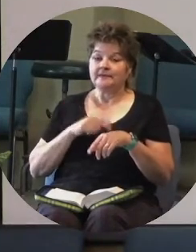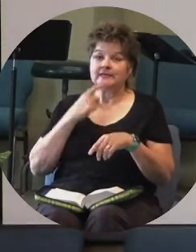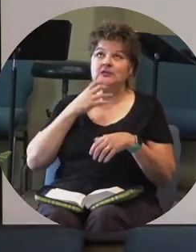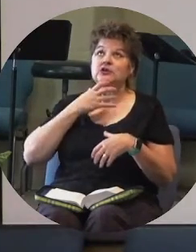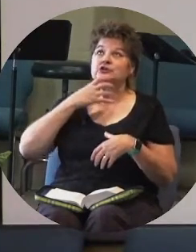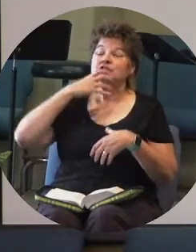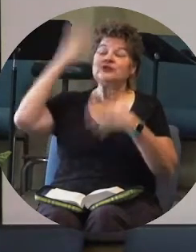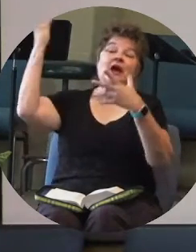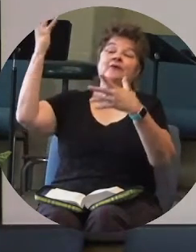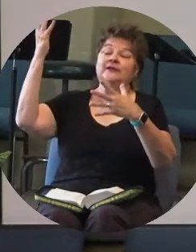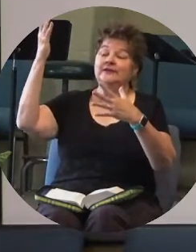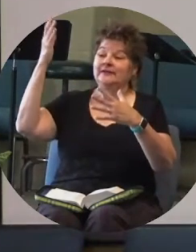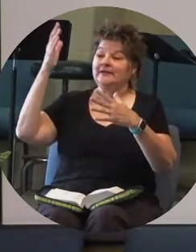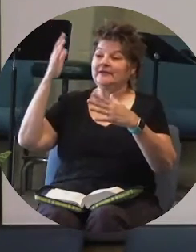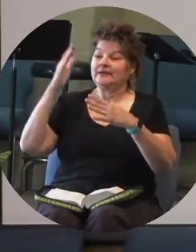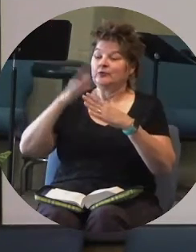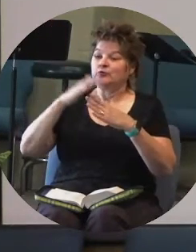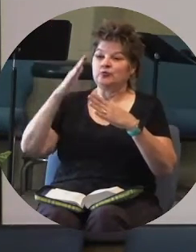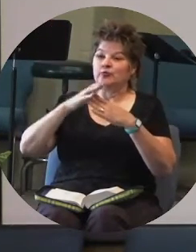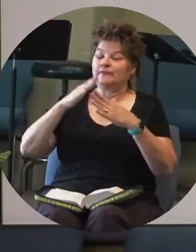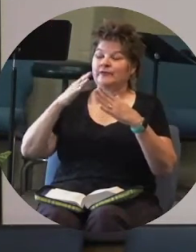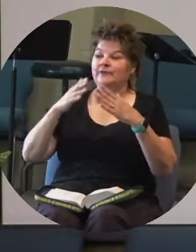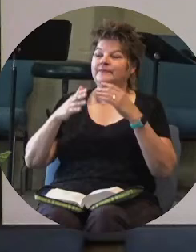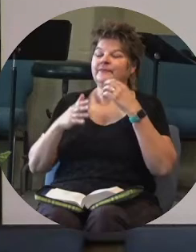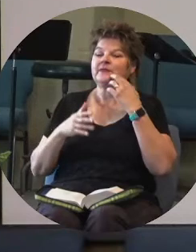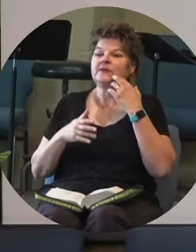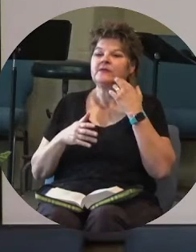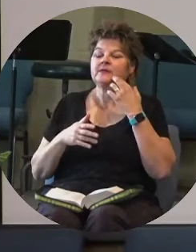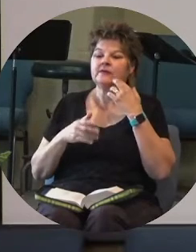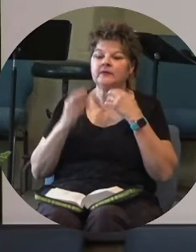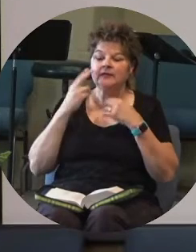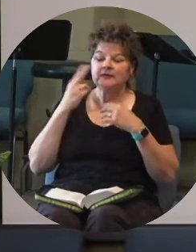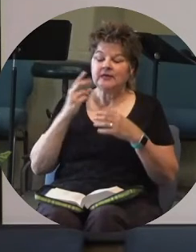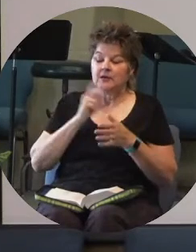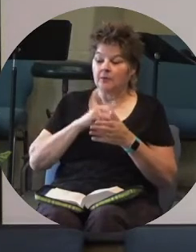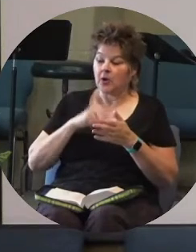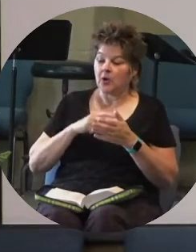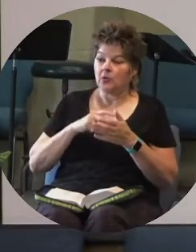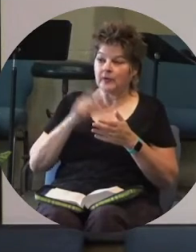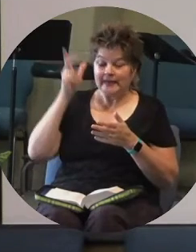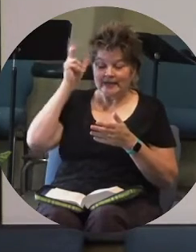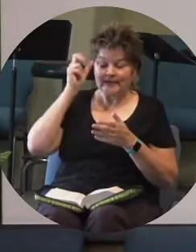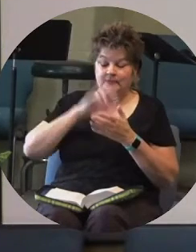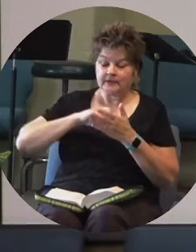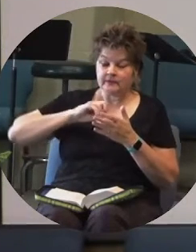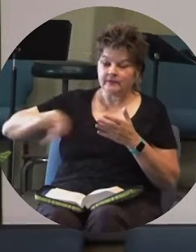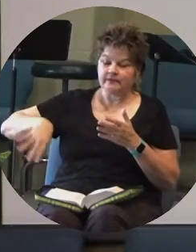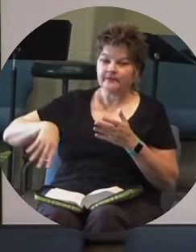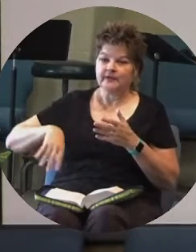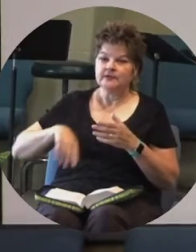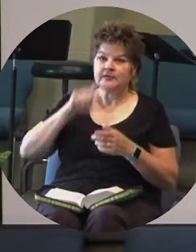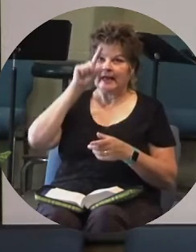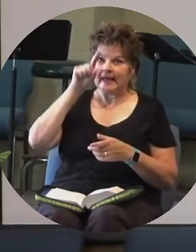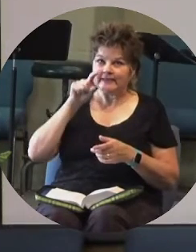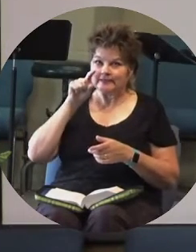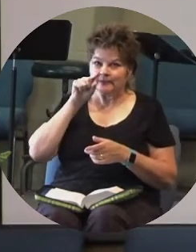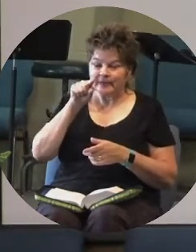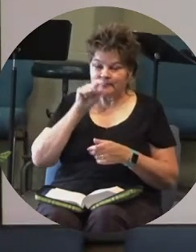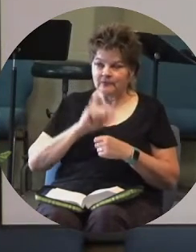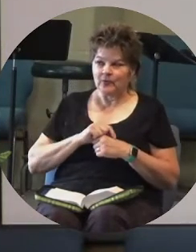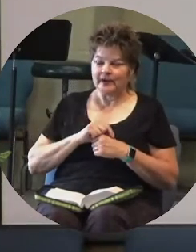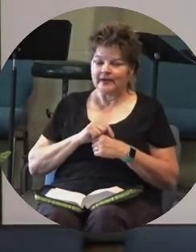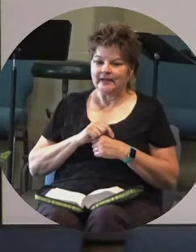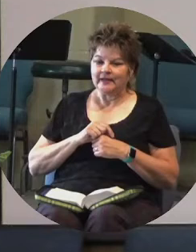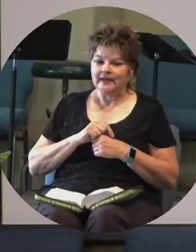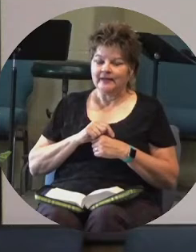Paul shouting, and if you look when he cast out the demon, there's an exclamation point. And in